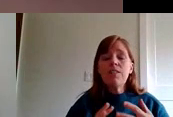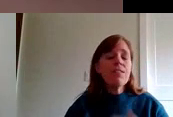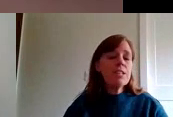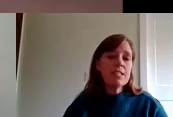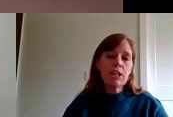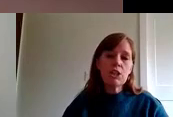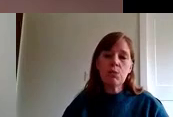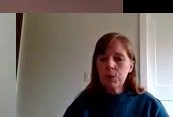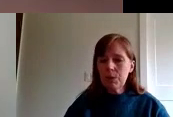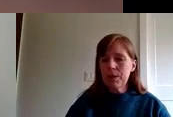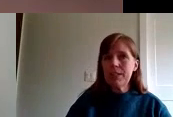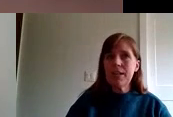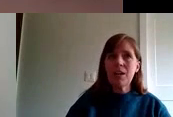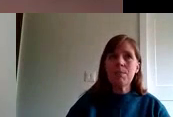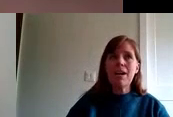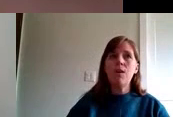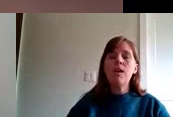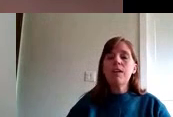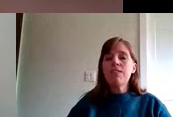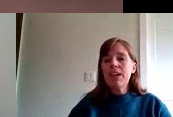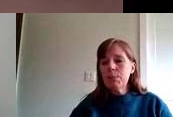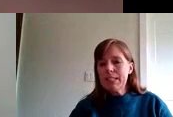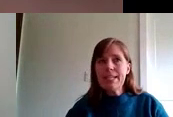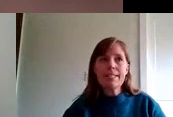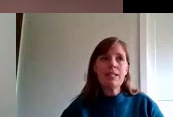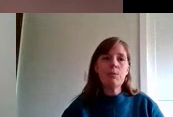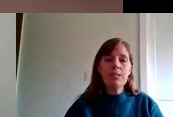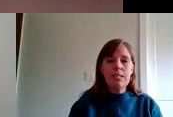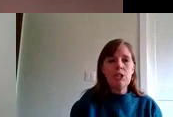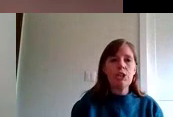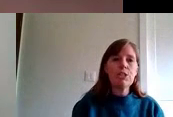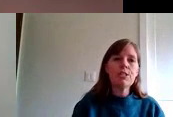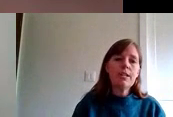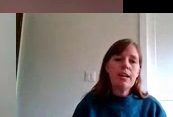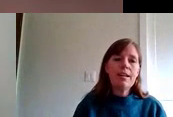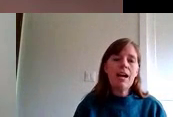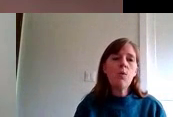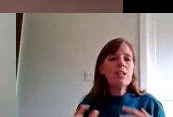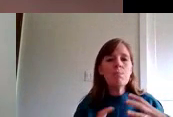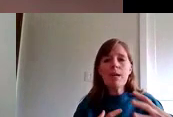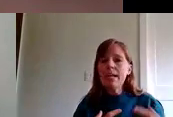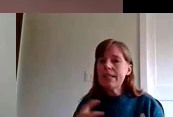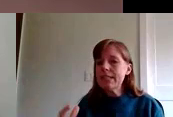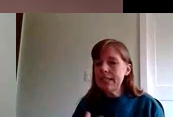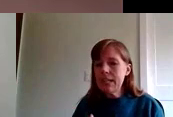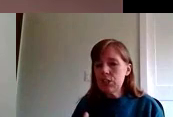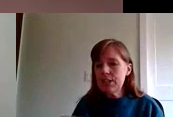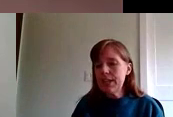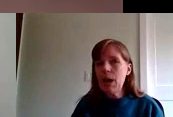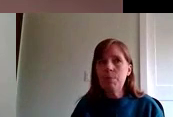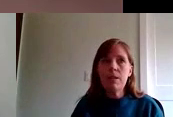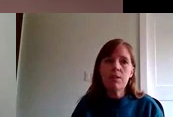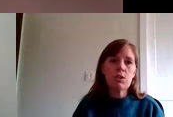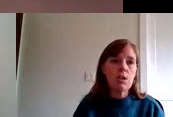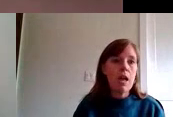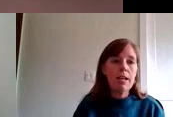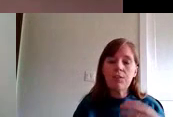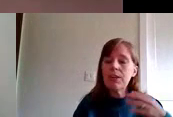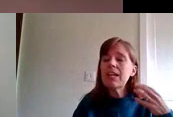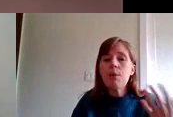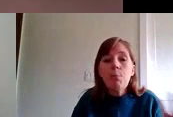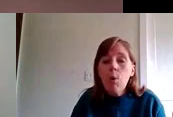All right, so our first section, we really want to talk about families connecting with teachers and how we can make these connections happen.